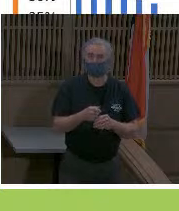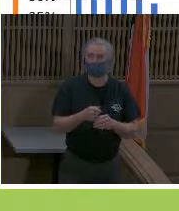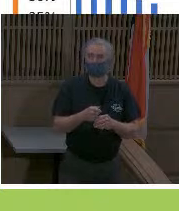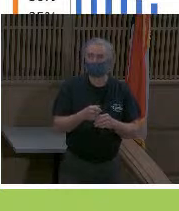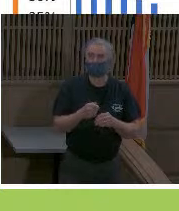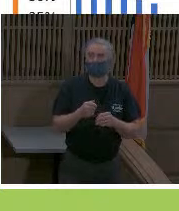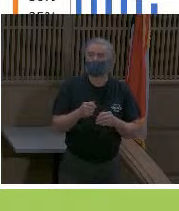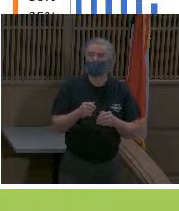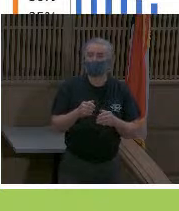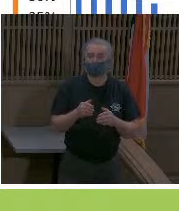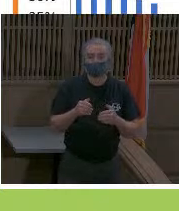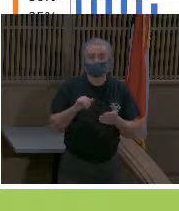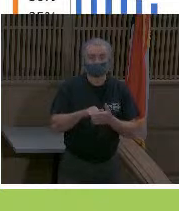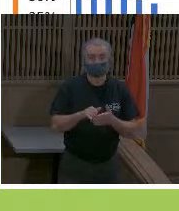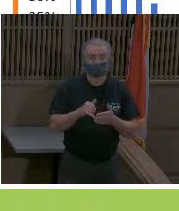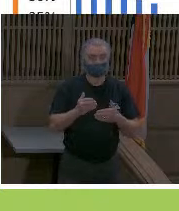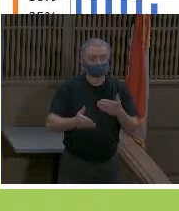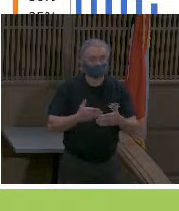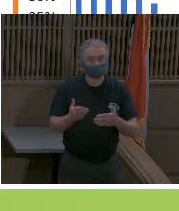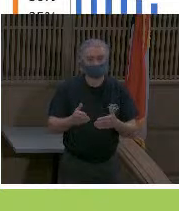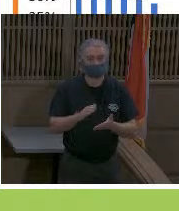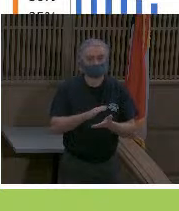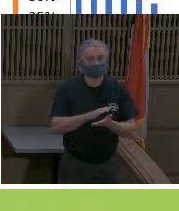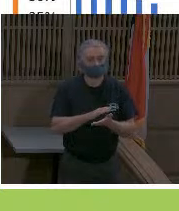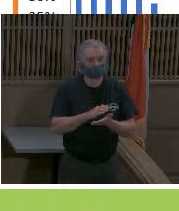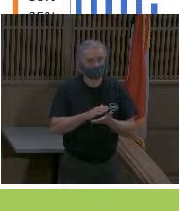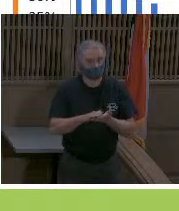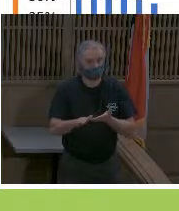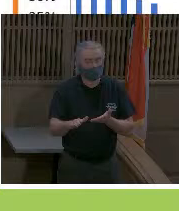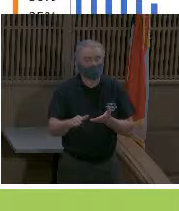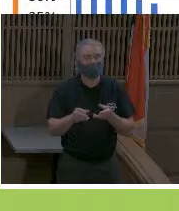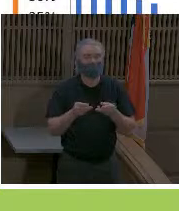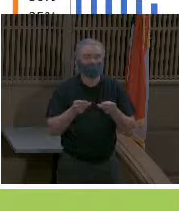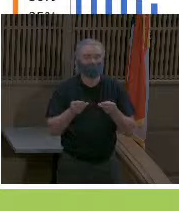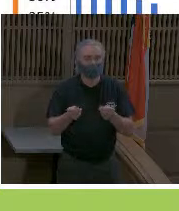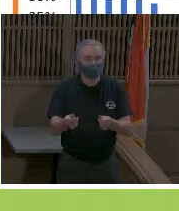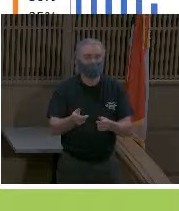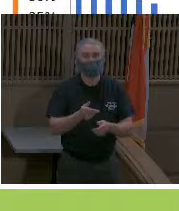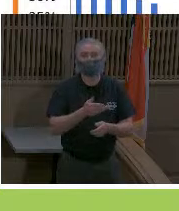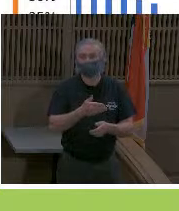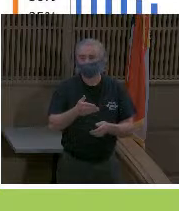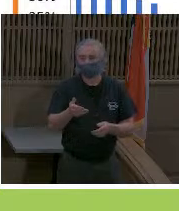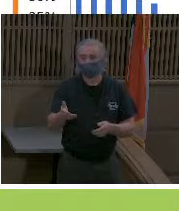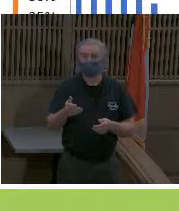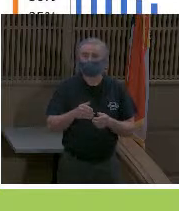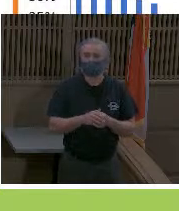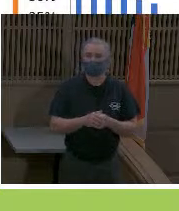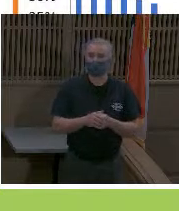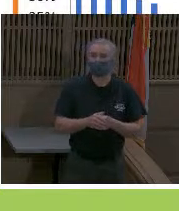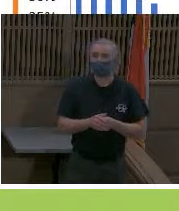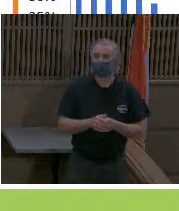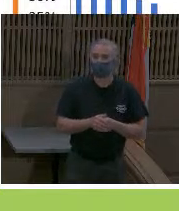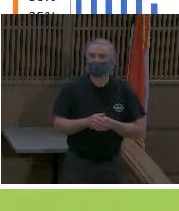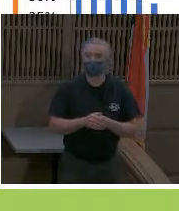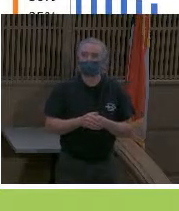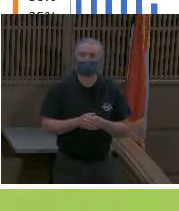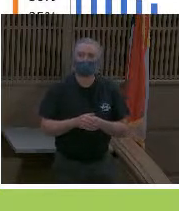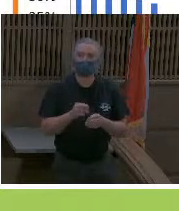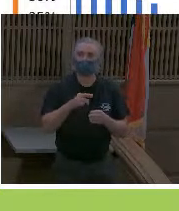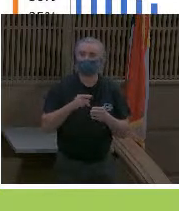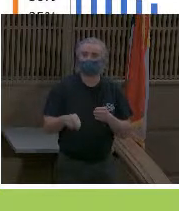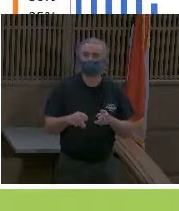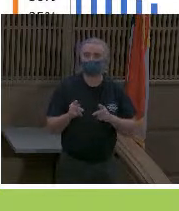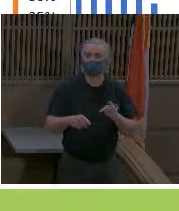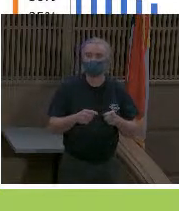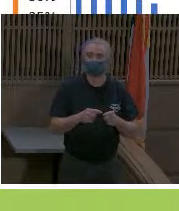but certainly has gone as well as we could have expected. And we are kind of somewhat of the envy of a lot of people in the state, and this has resulted in people